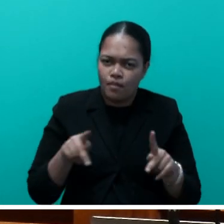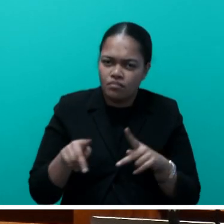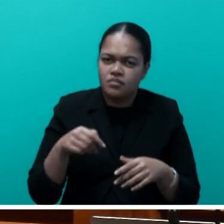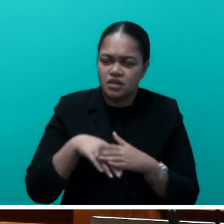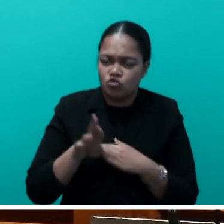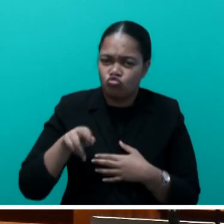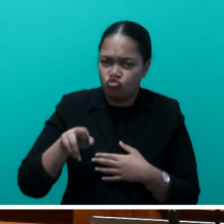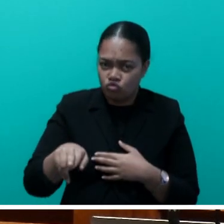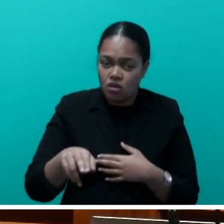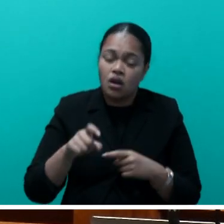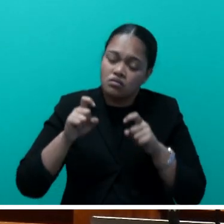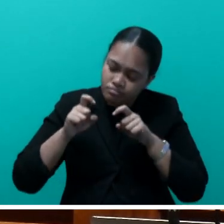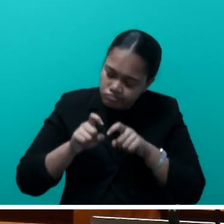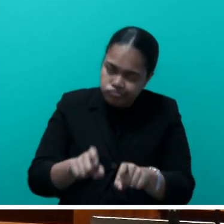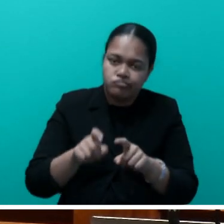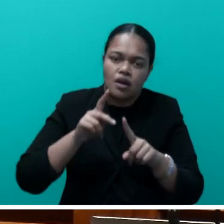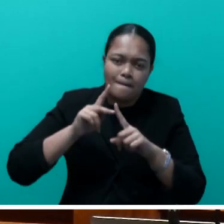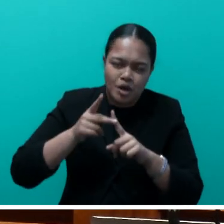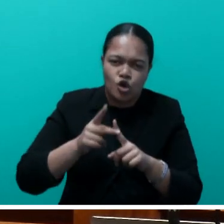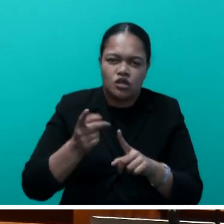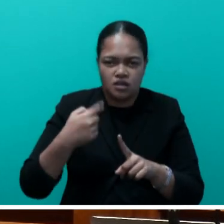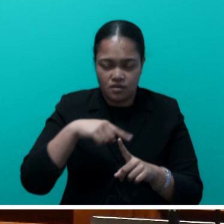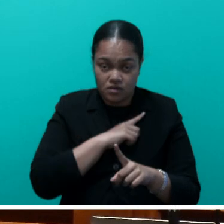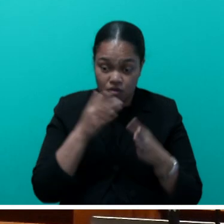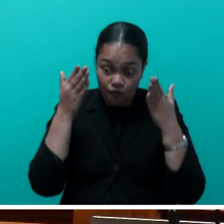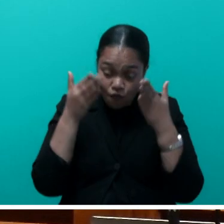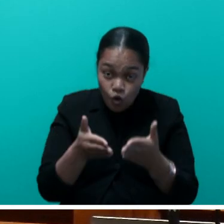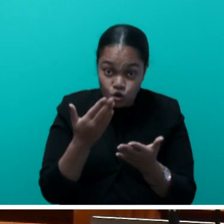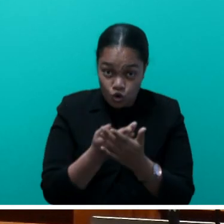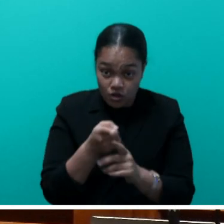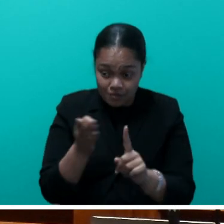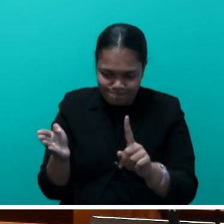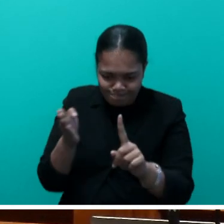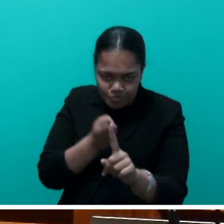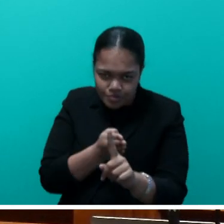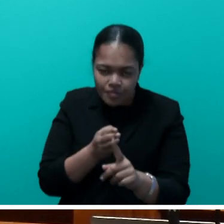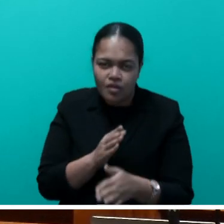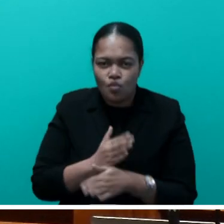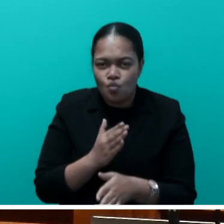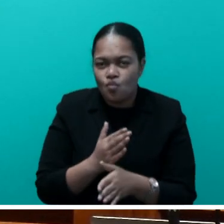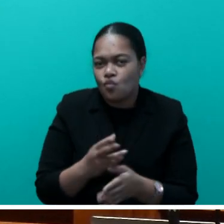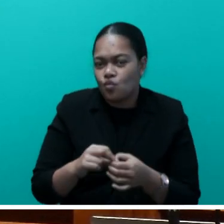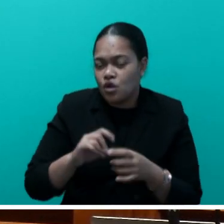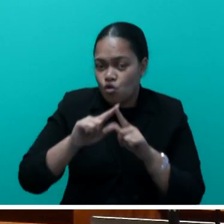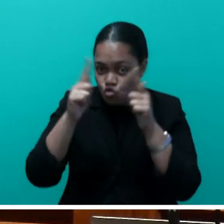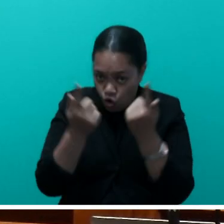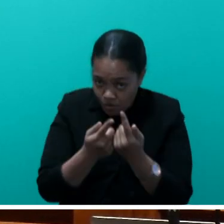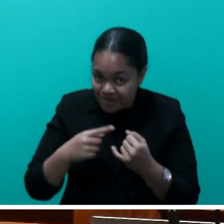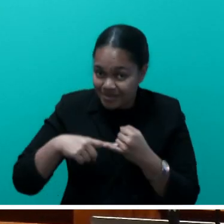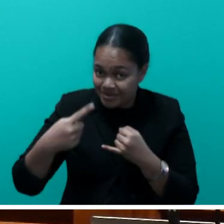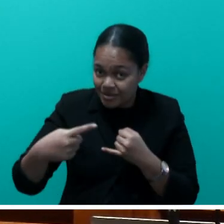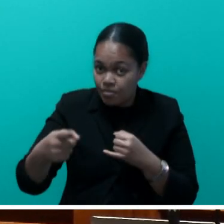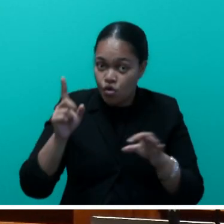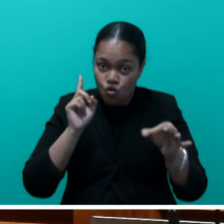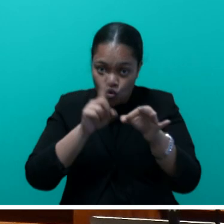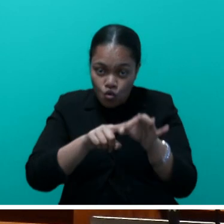communities remains our priority. And as we focus on these, aligning our efforts with the global Sustainable Development Goals, it's